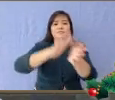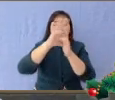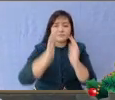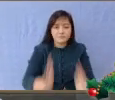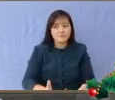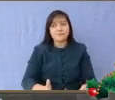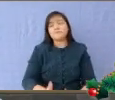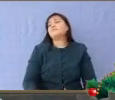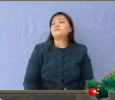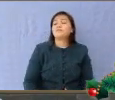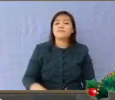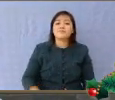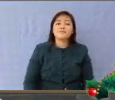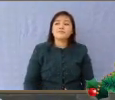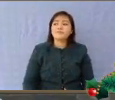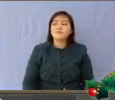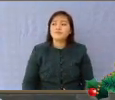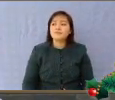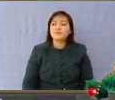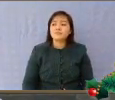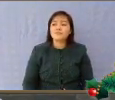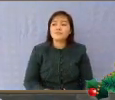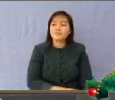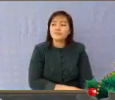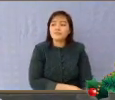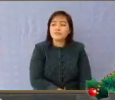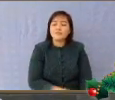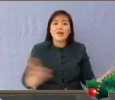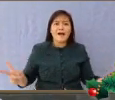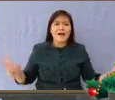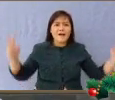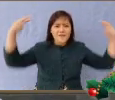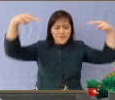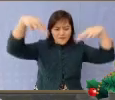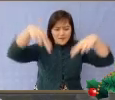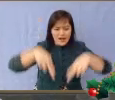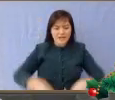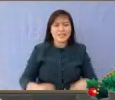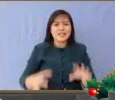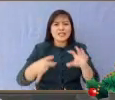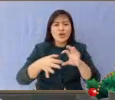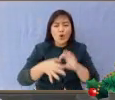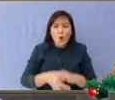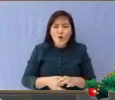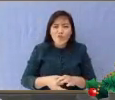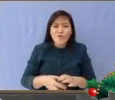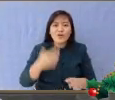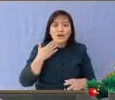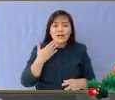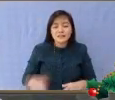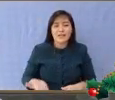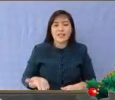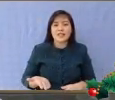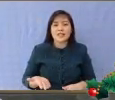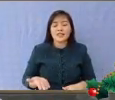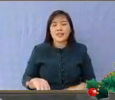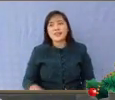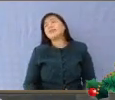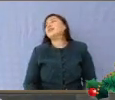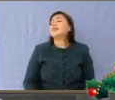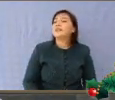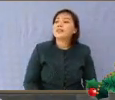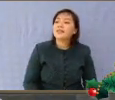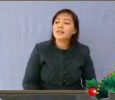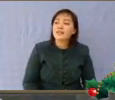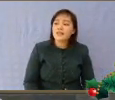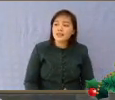lang ito basta valley, but this is a valley of death. Okay, Meron po